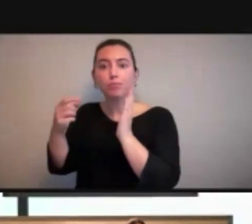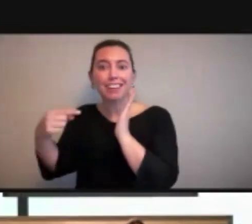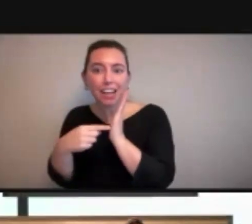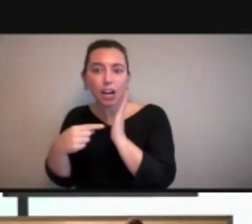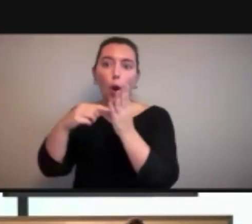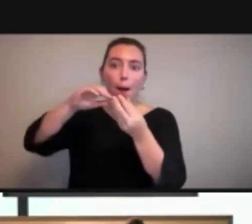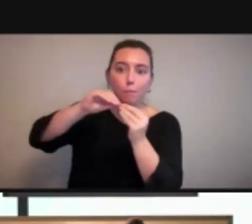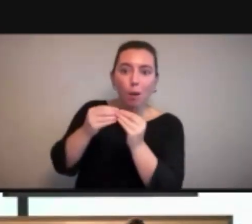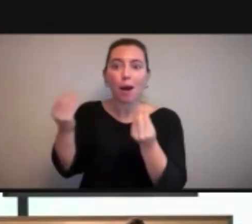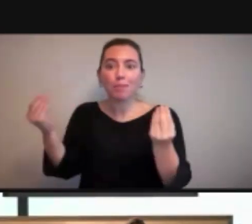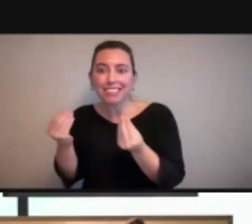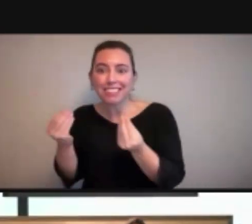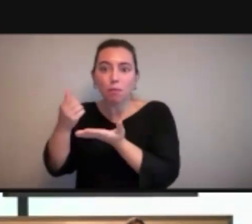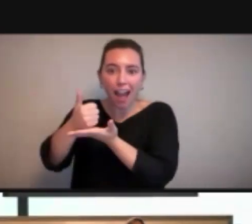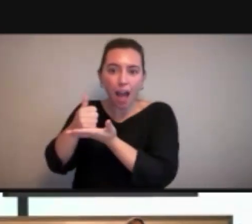in the chat.